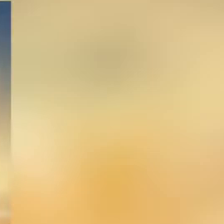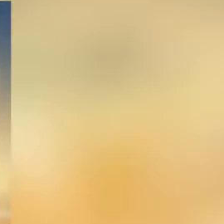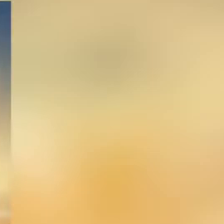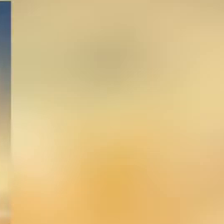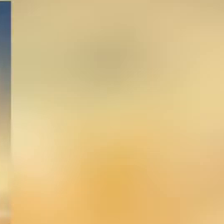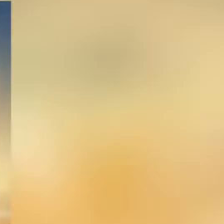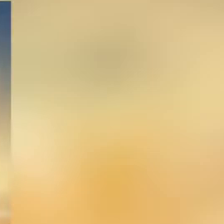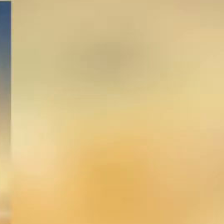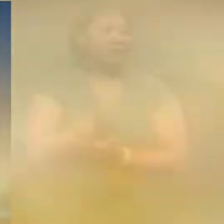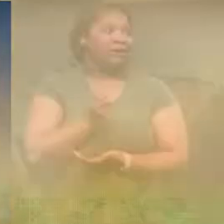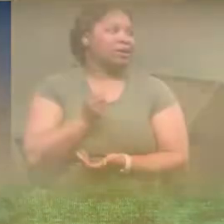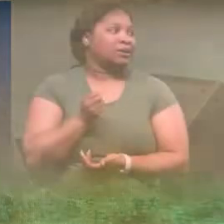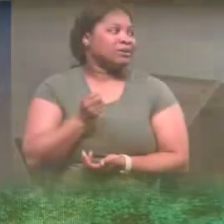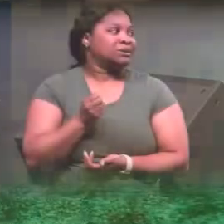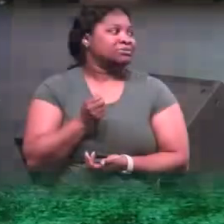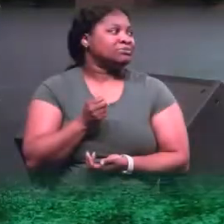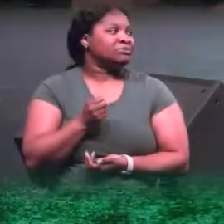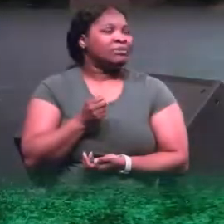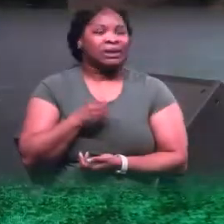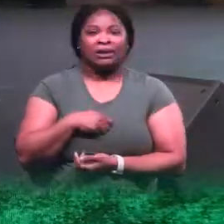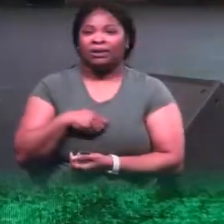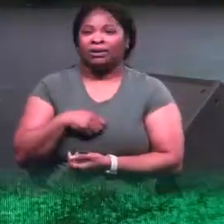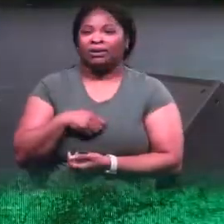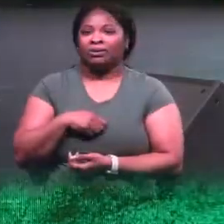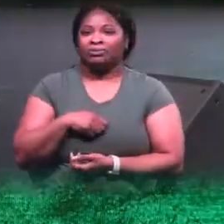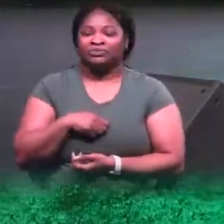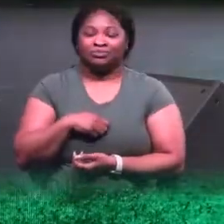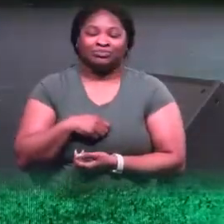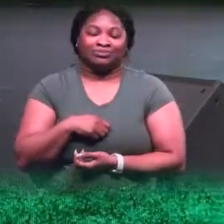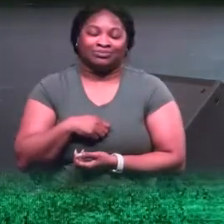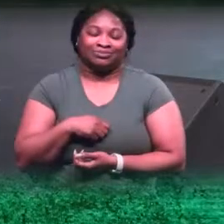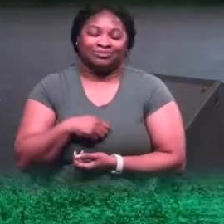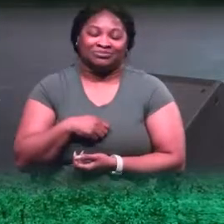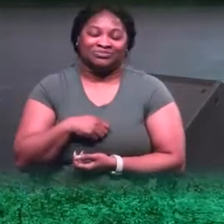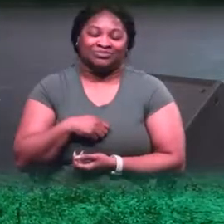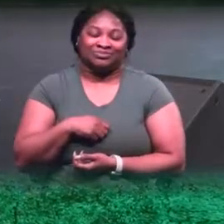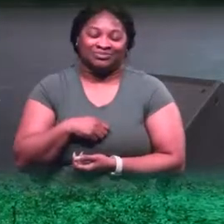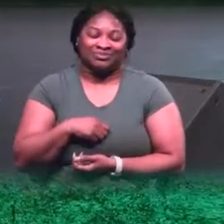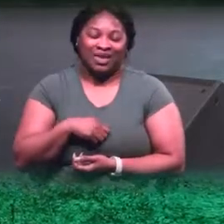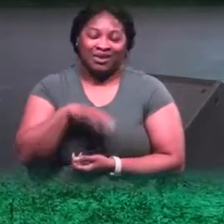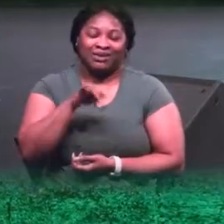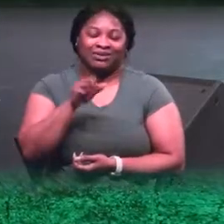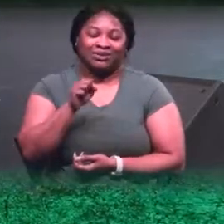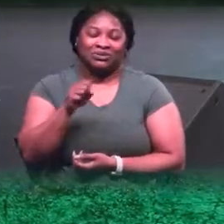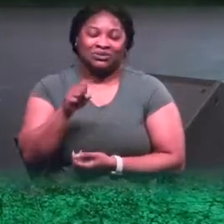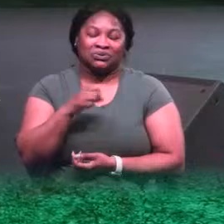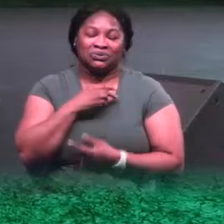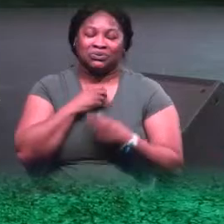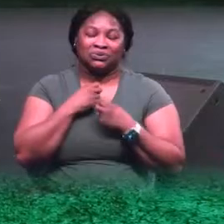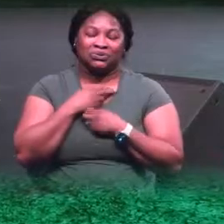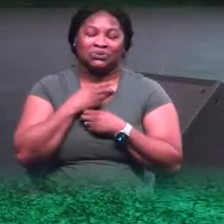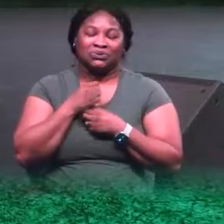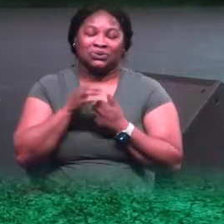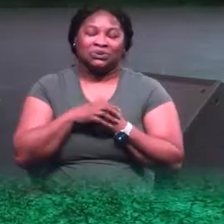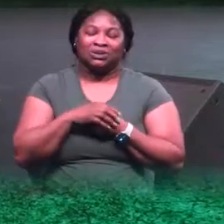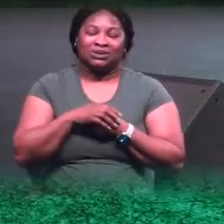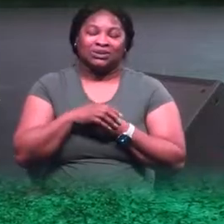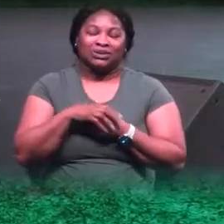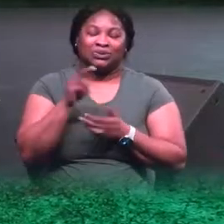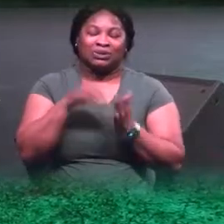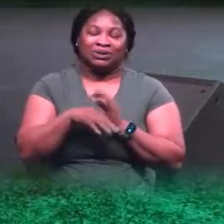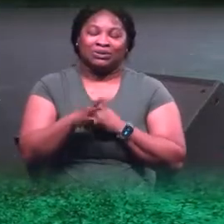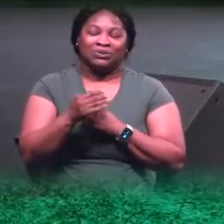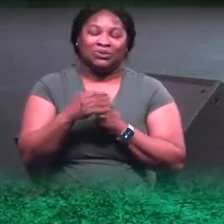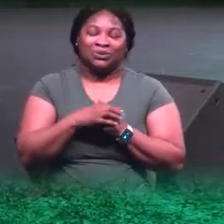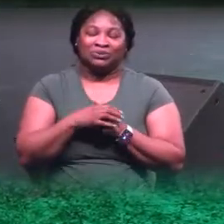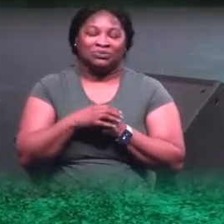get an Easter suit in 2024. Somebody said, man, I already bought mine.